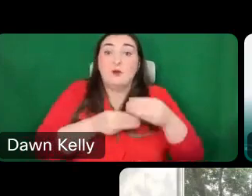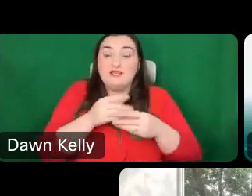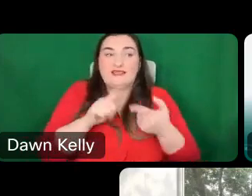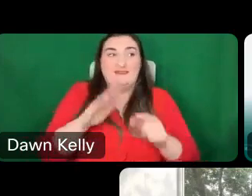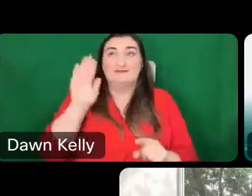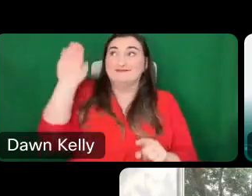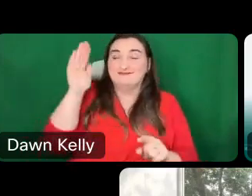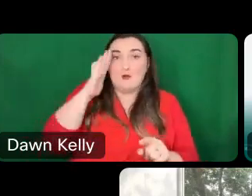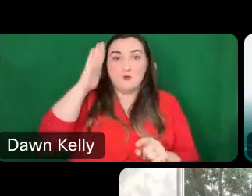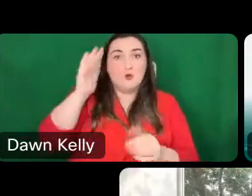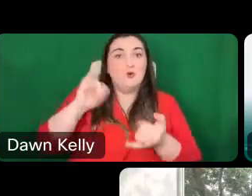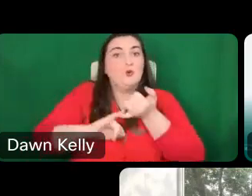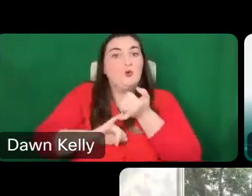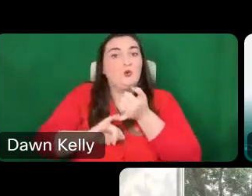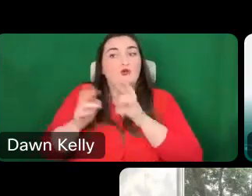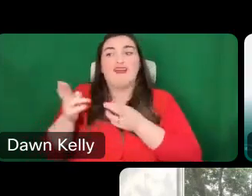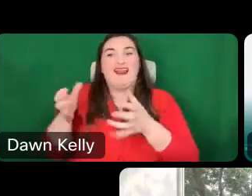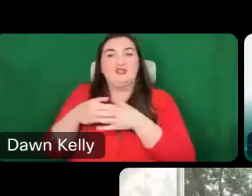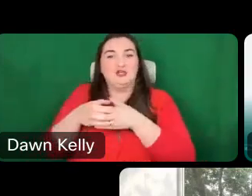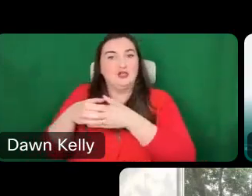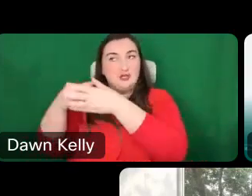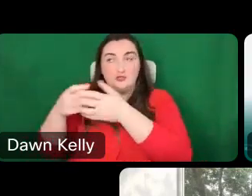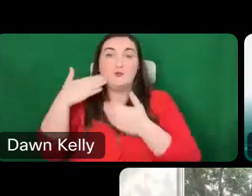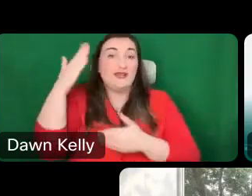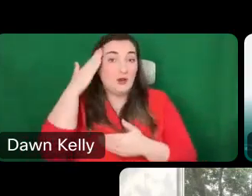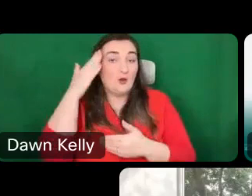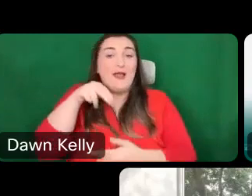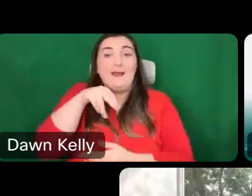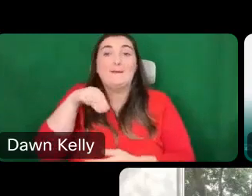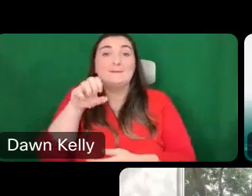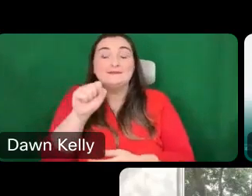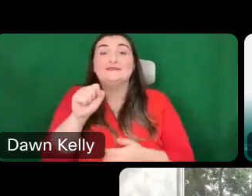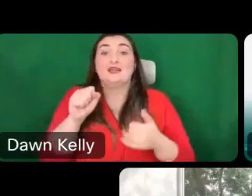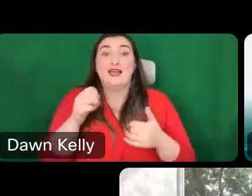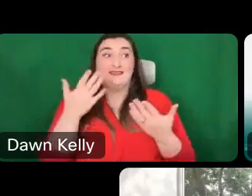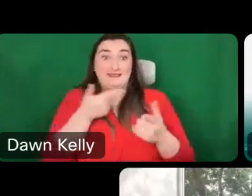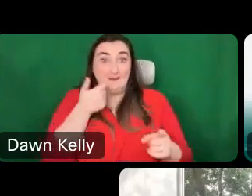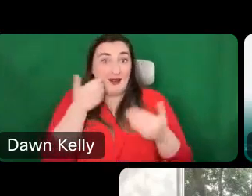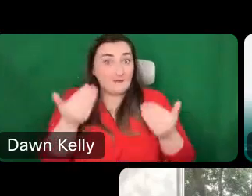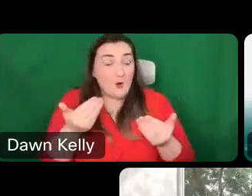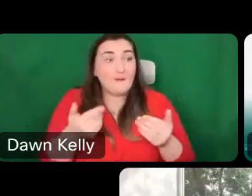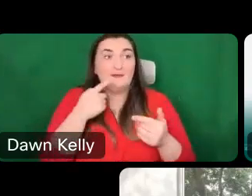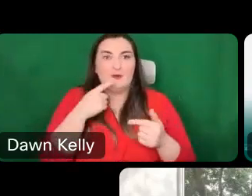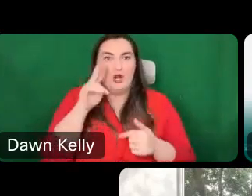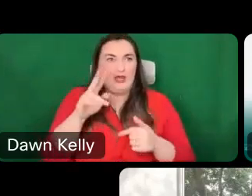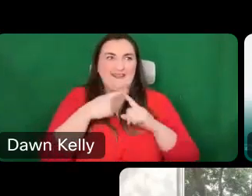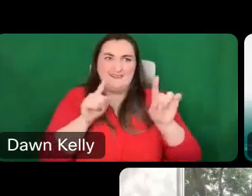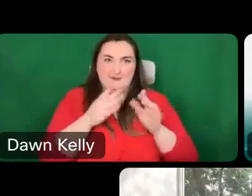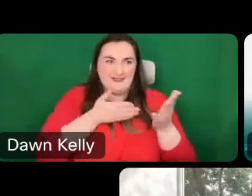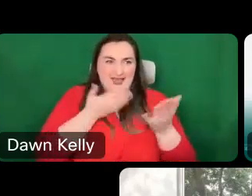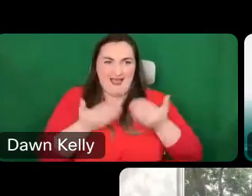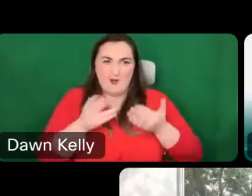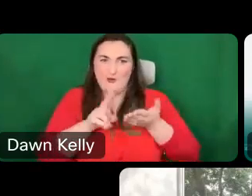we know that we're looking at our NIM system. We know that open disclosure is just a simple field at the moment, but we know we're looking at the different screens and how we're going to